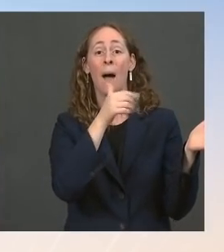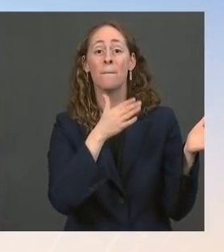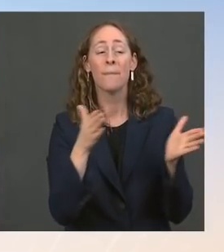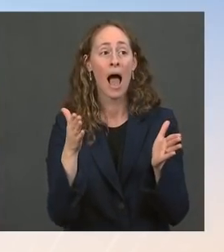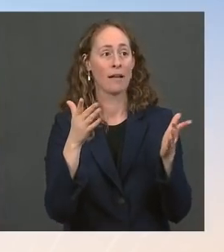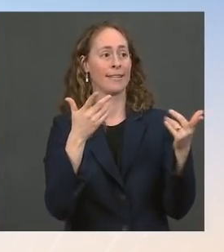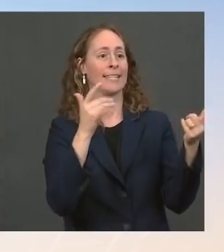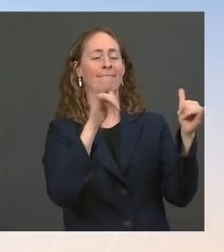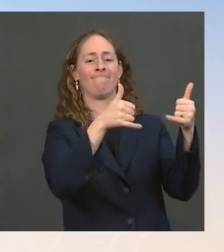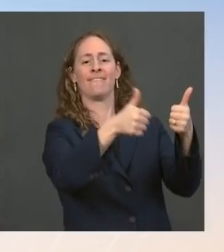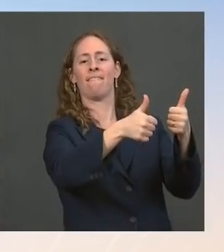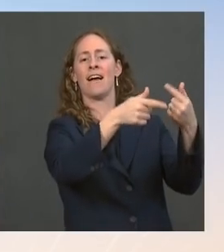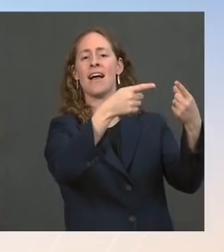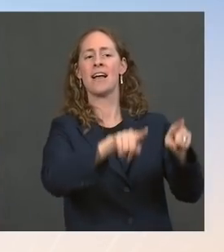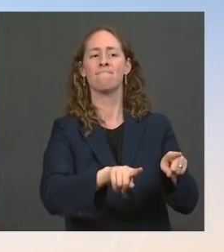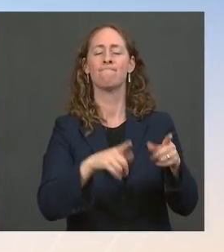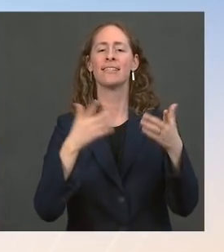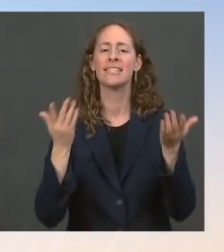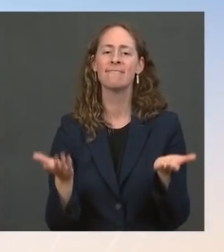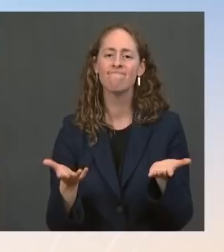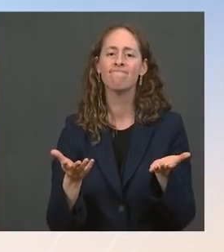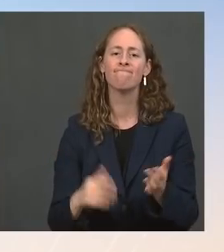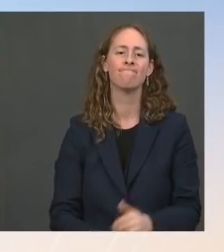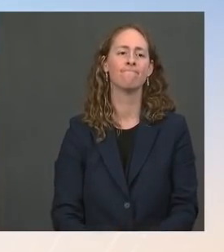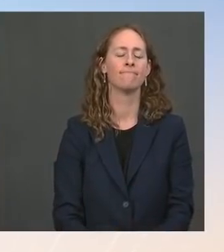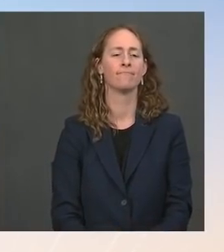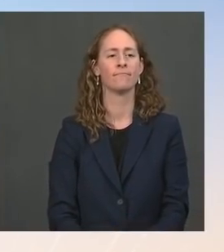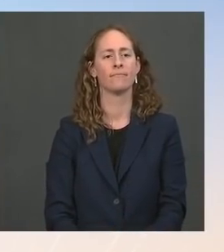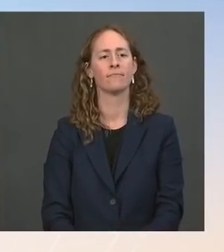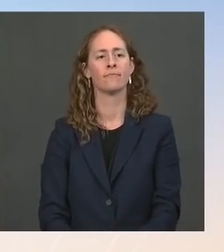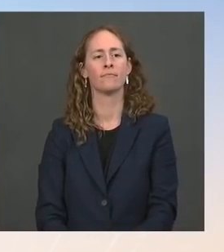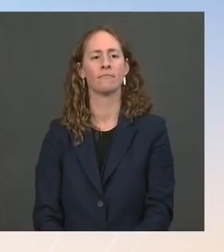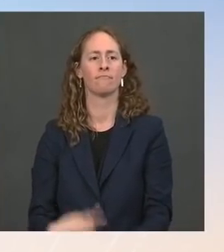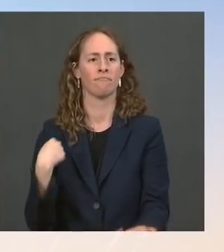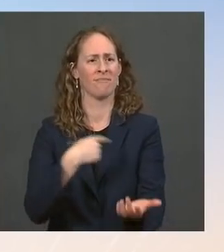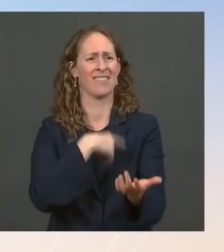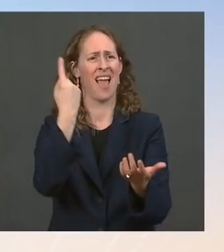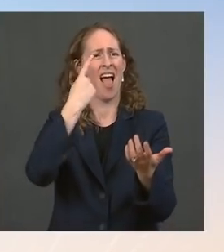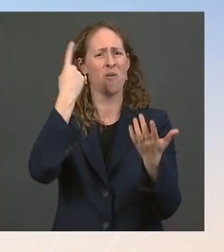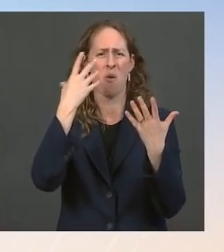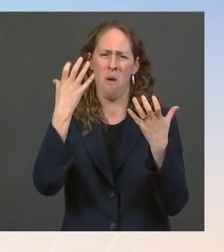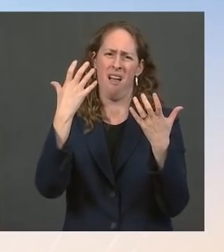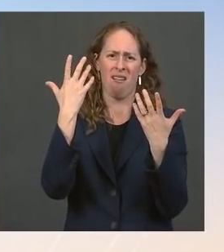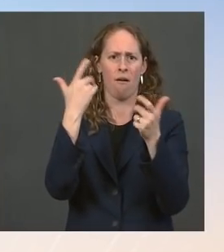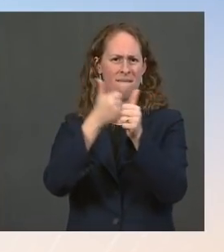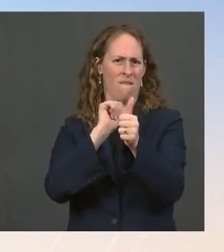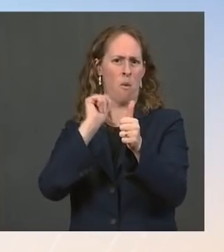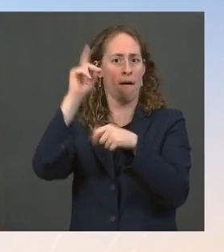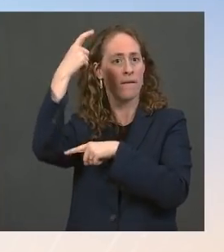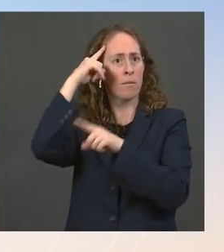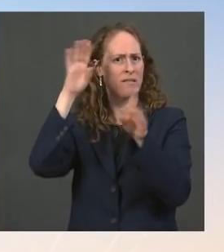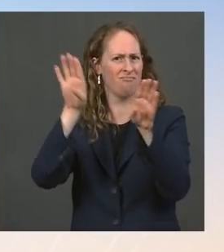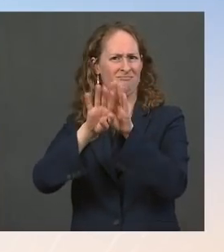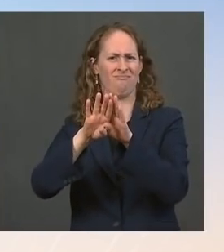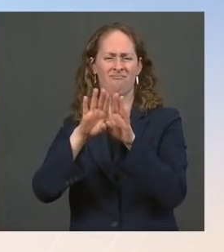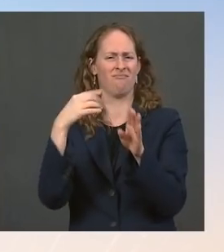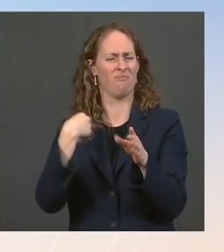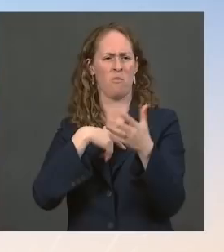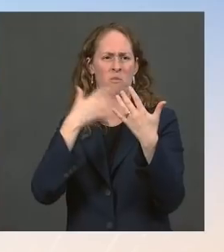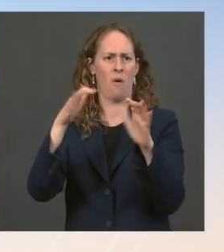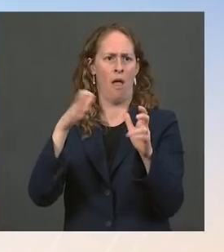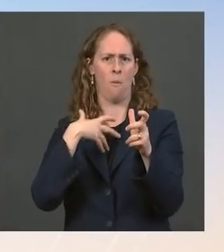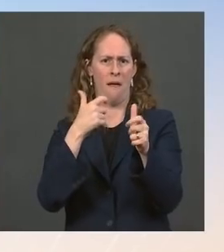on other issues, we are doing everything we can to prevent a government shutdown and planning to prevent the impact that we've seen in the